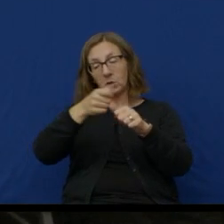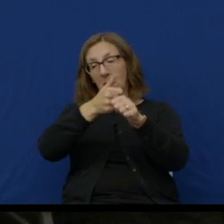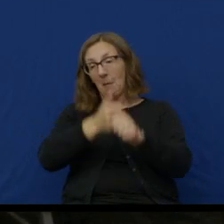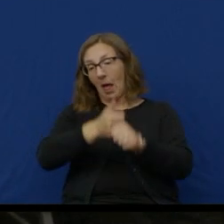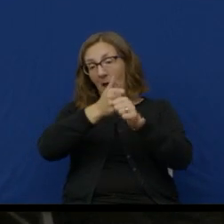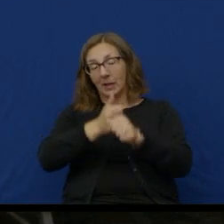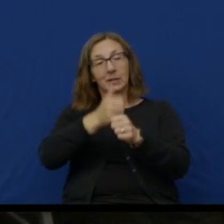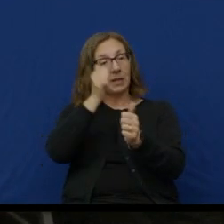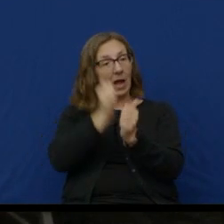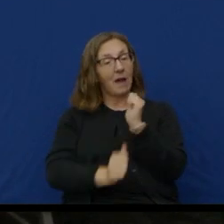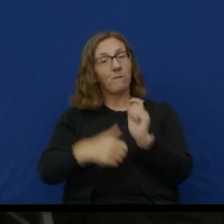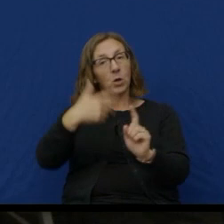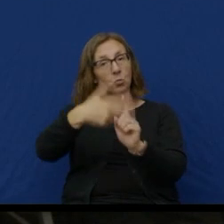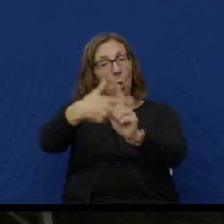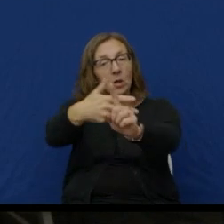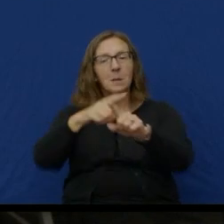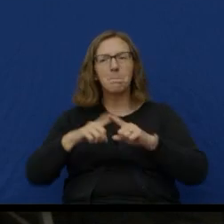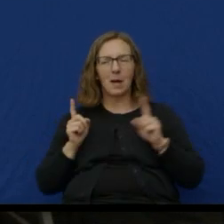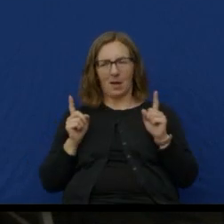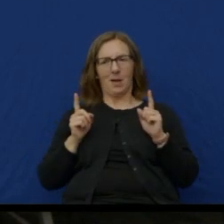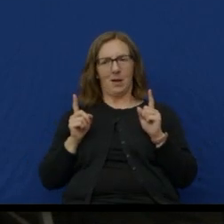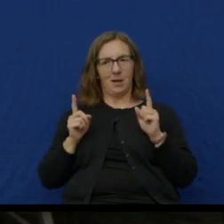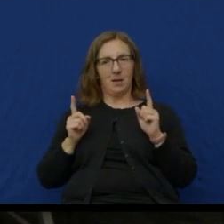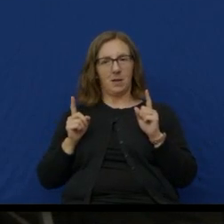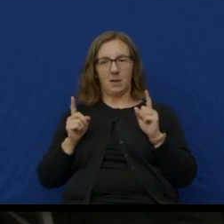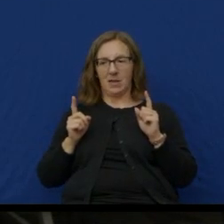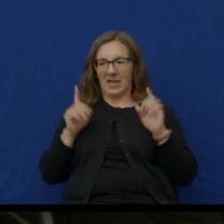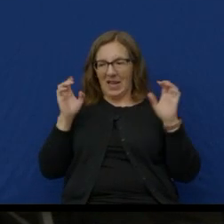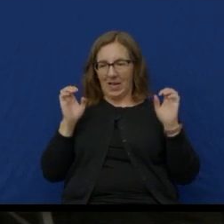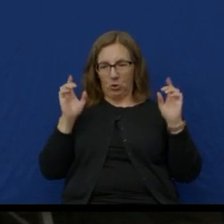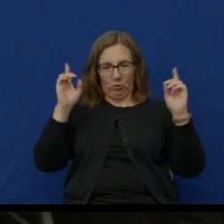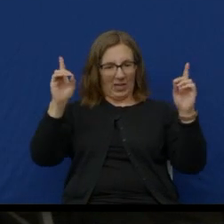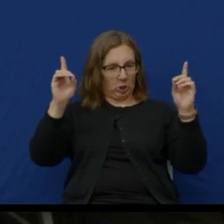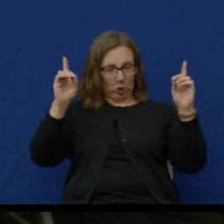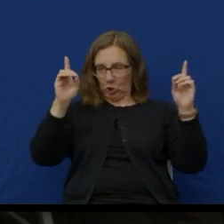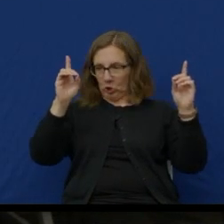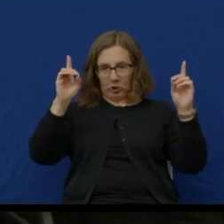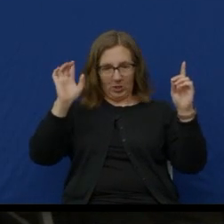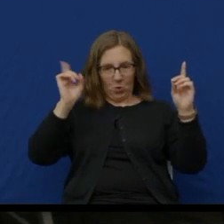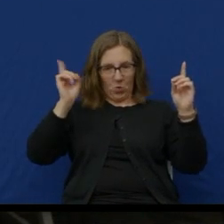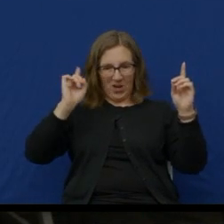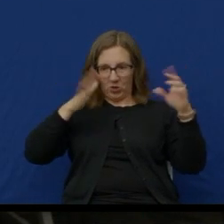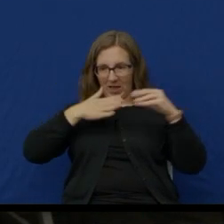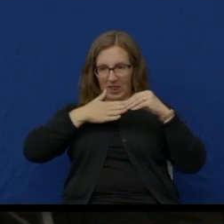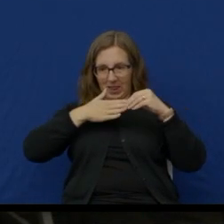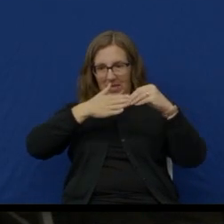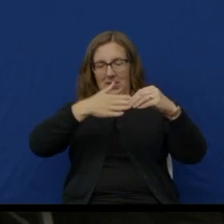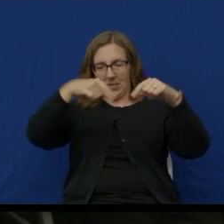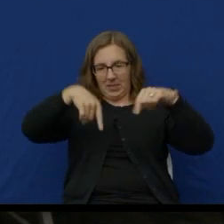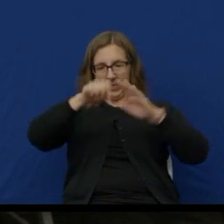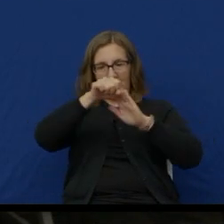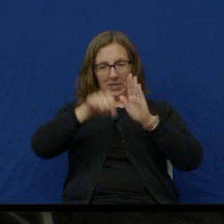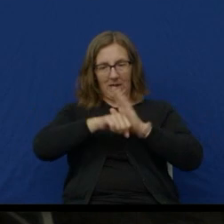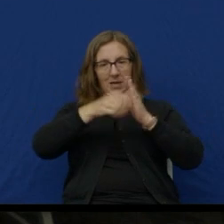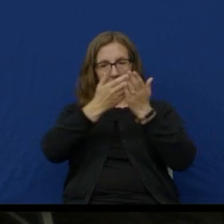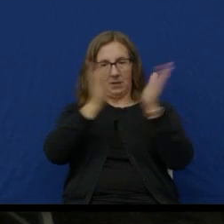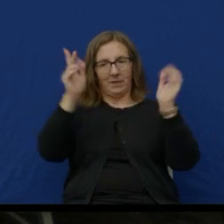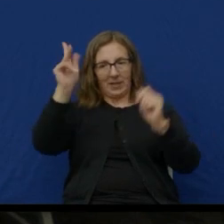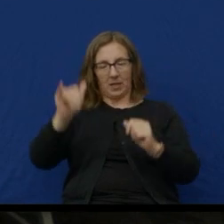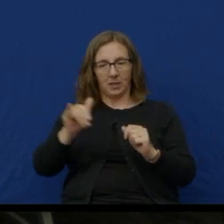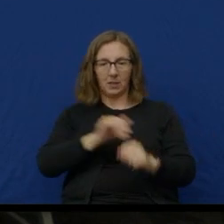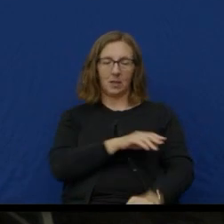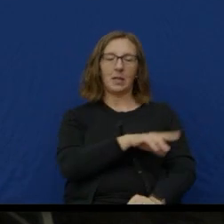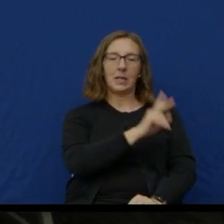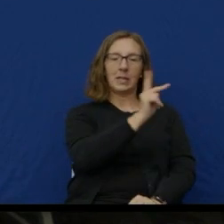our real job is where is the education leading in the state of Kentucky for our K-12,